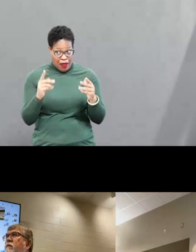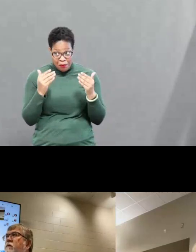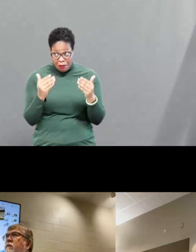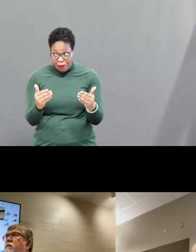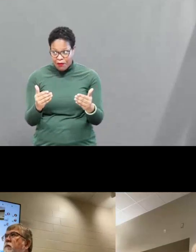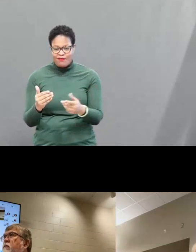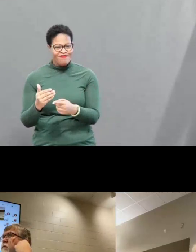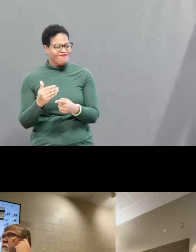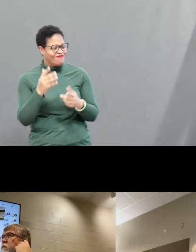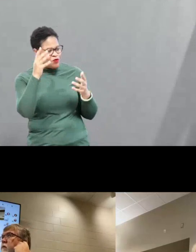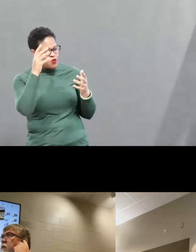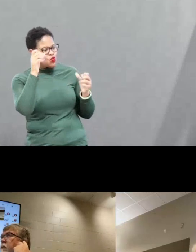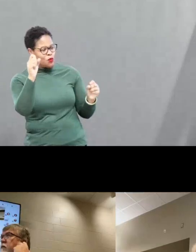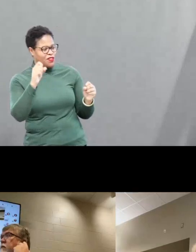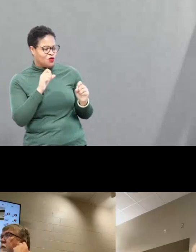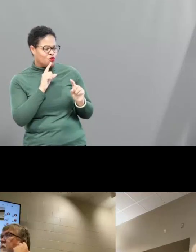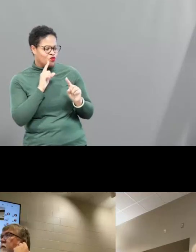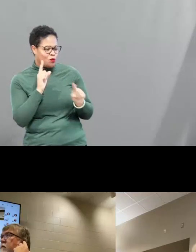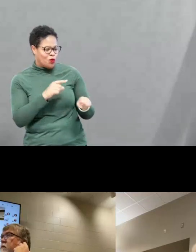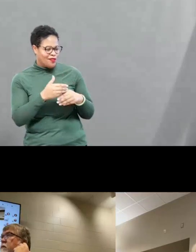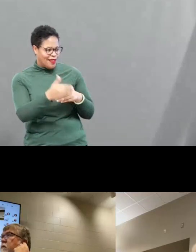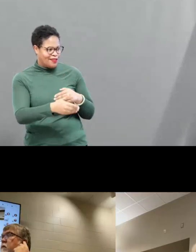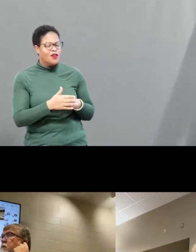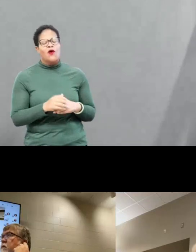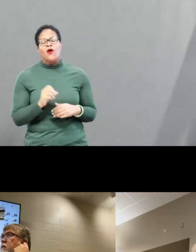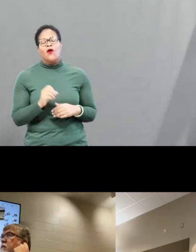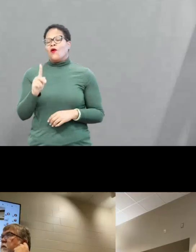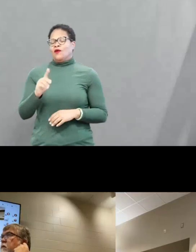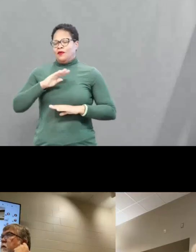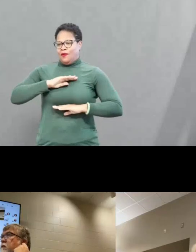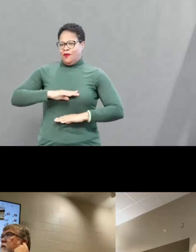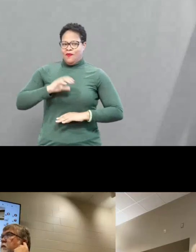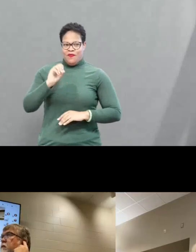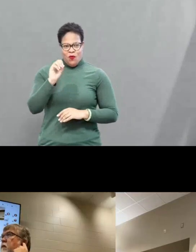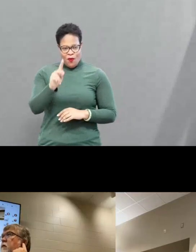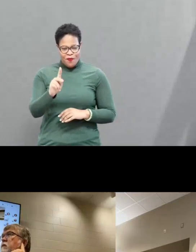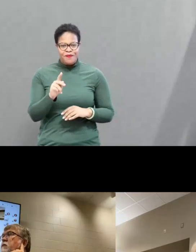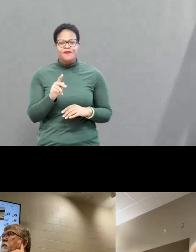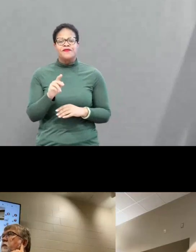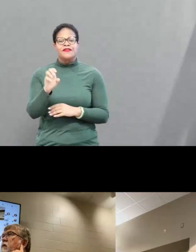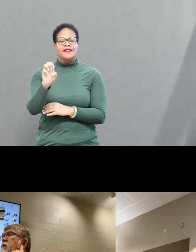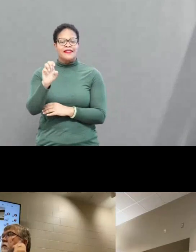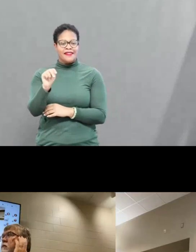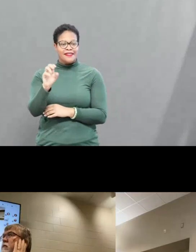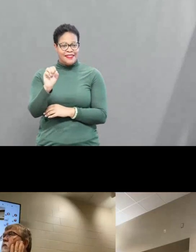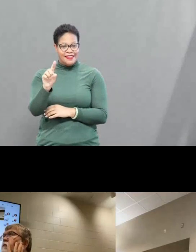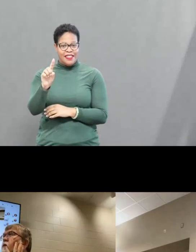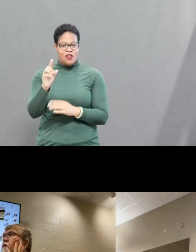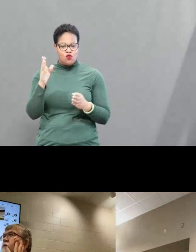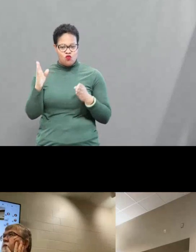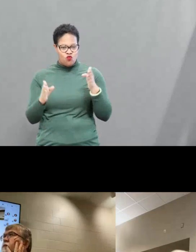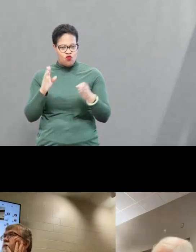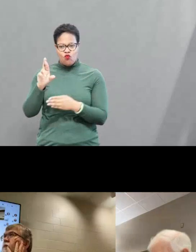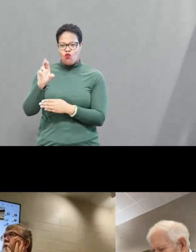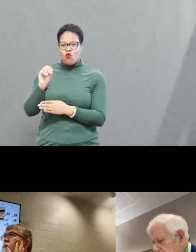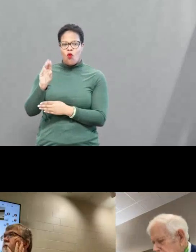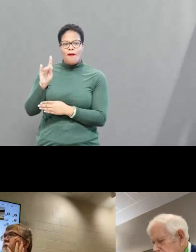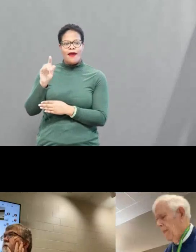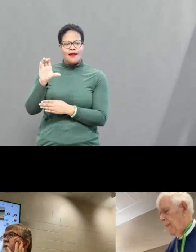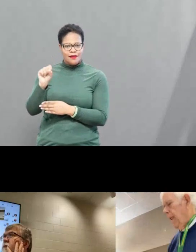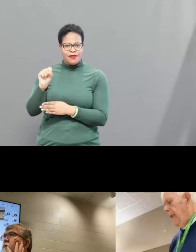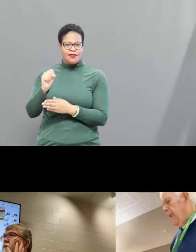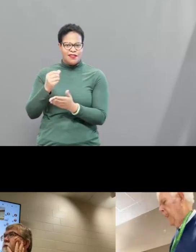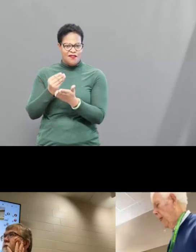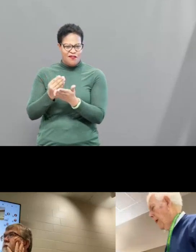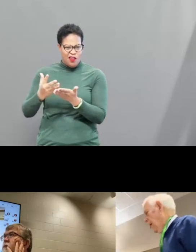okay? Superintendent's report's next. Okay. All right. So ENCSD Robotics Fundraising,